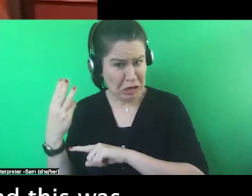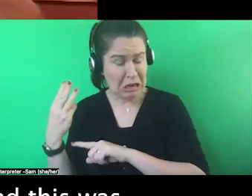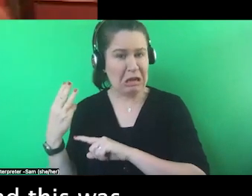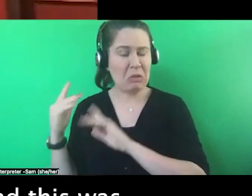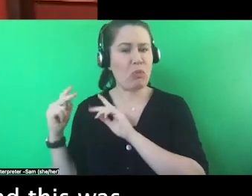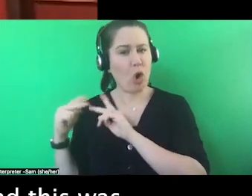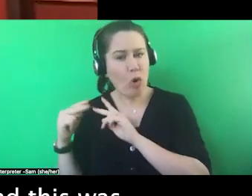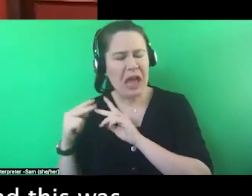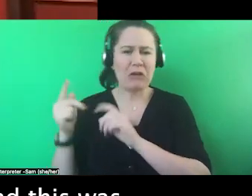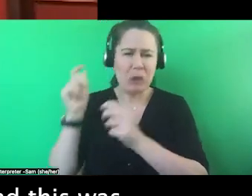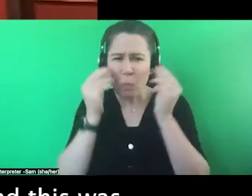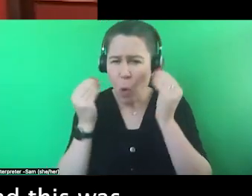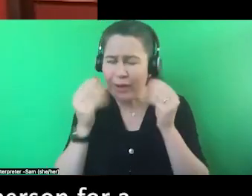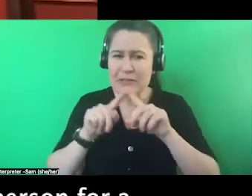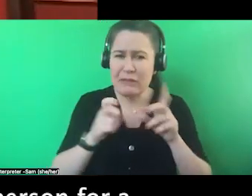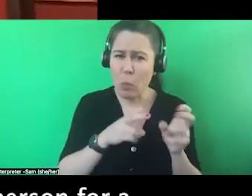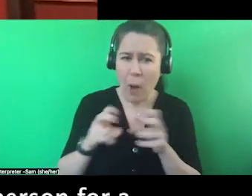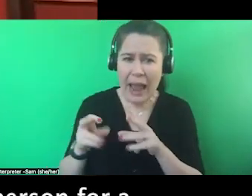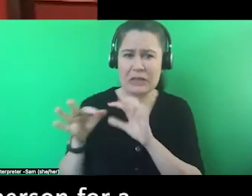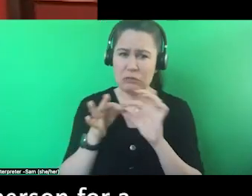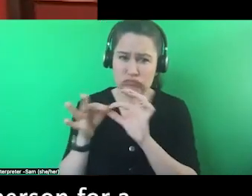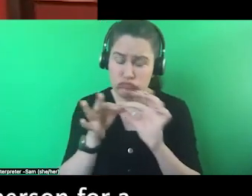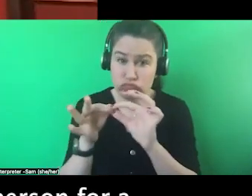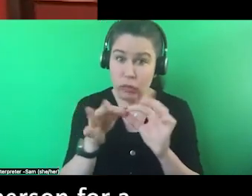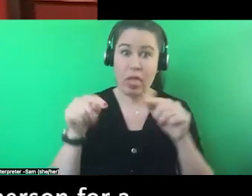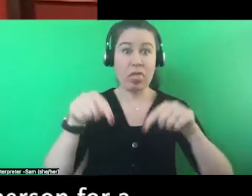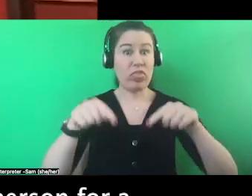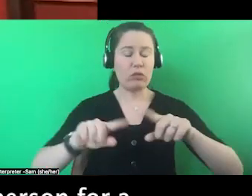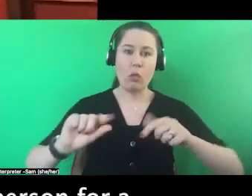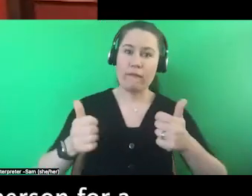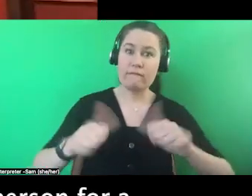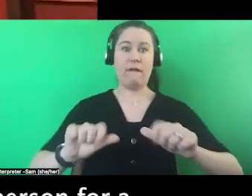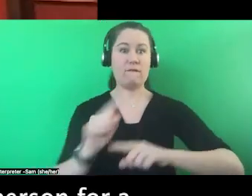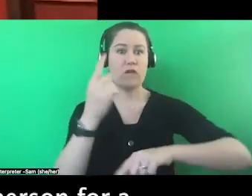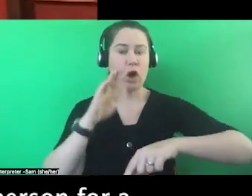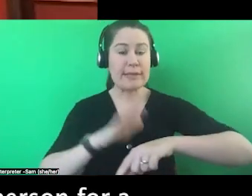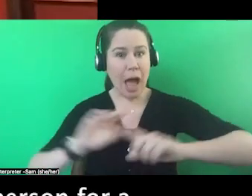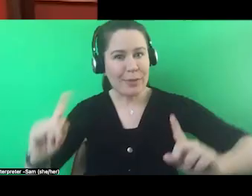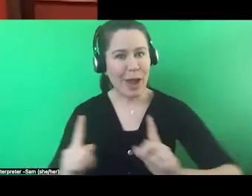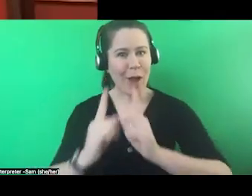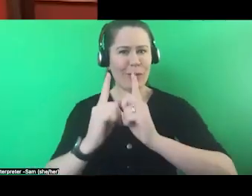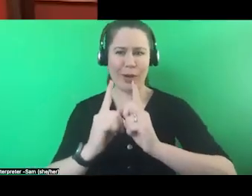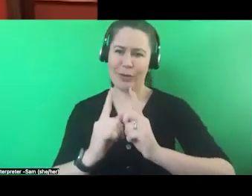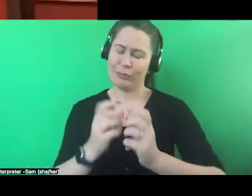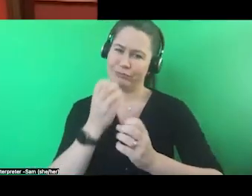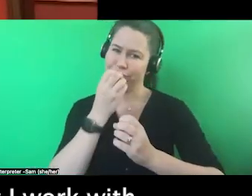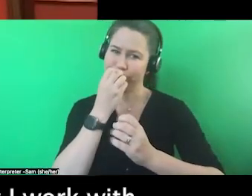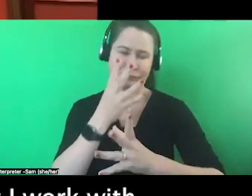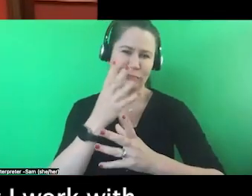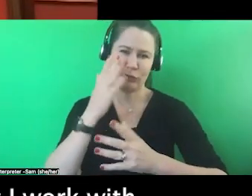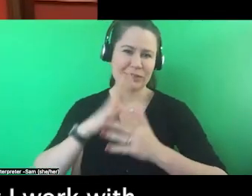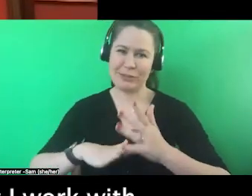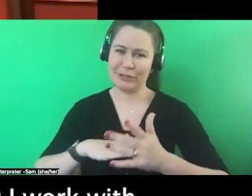finding different ways of working together. And this was really the first time we could all come together in person for this really beautiful exchange between my company,